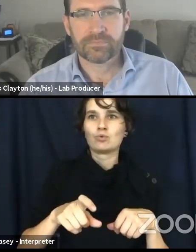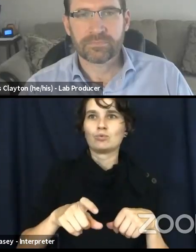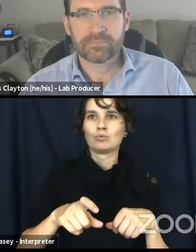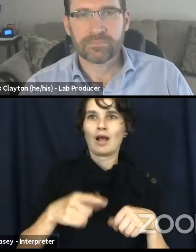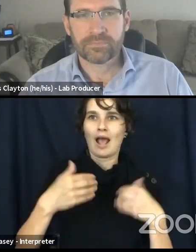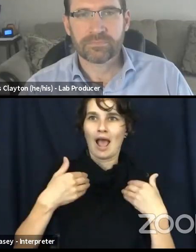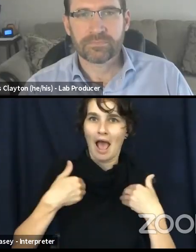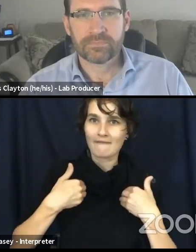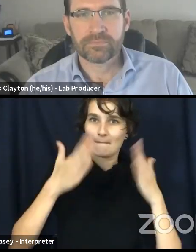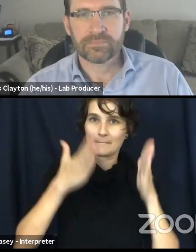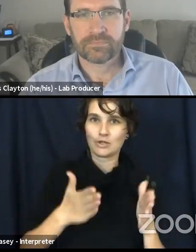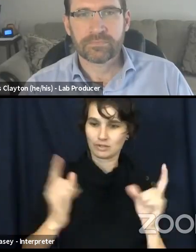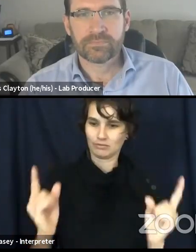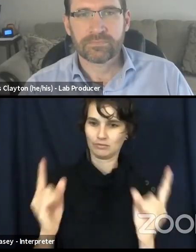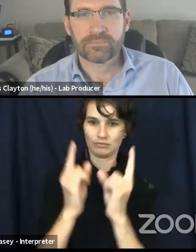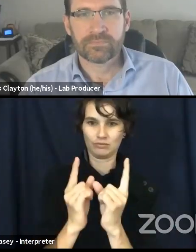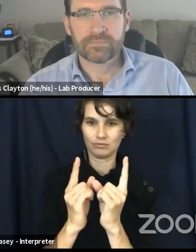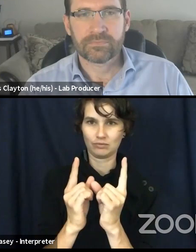in order to really feel them,